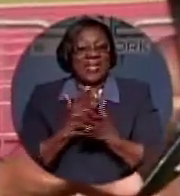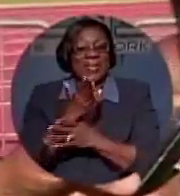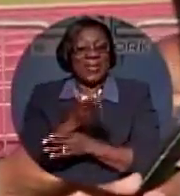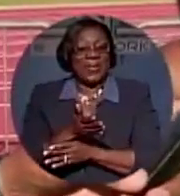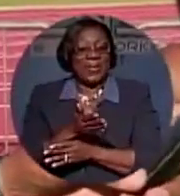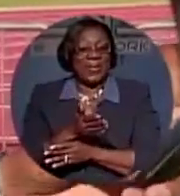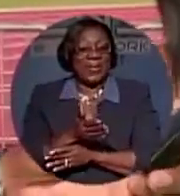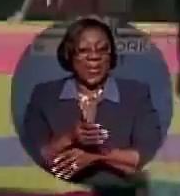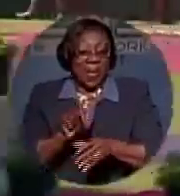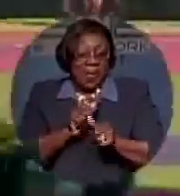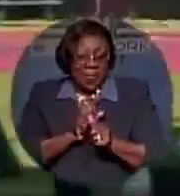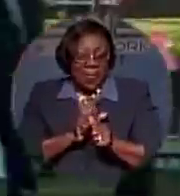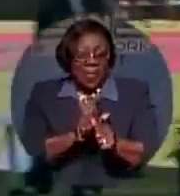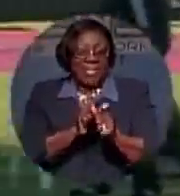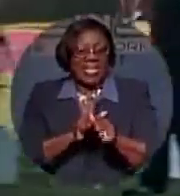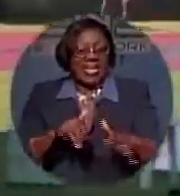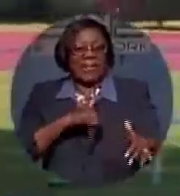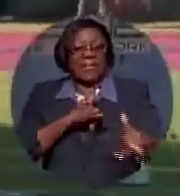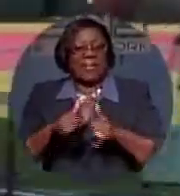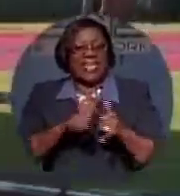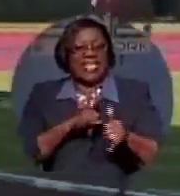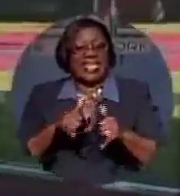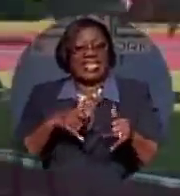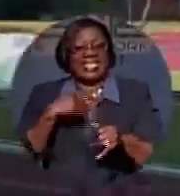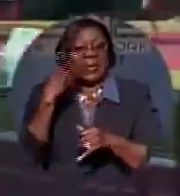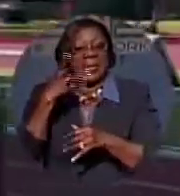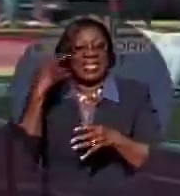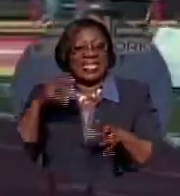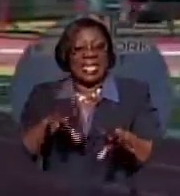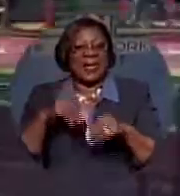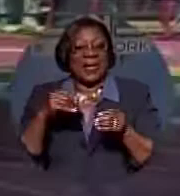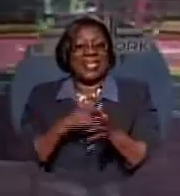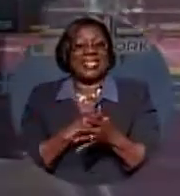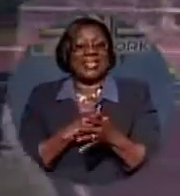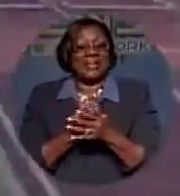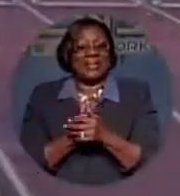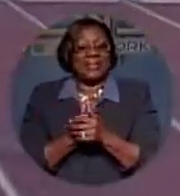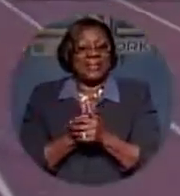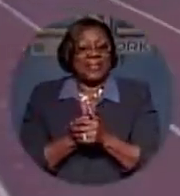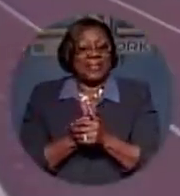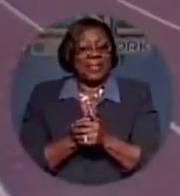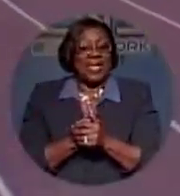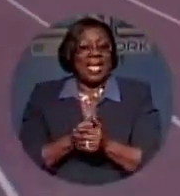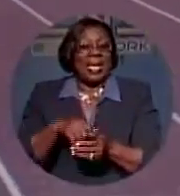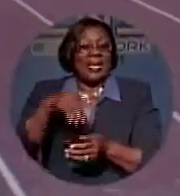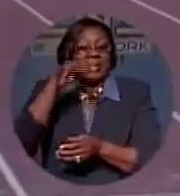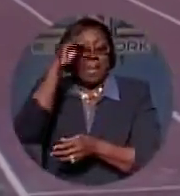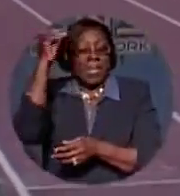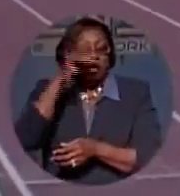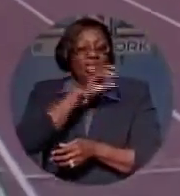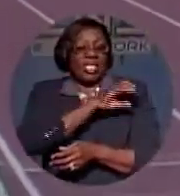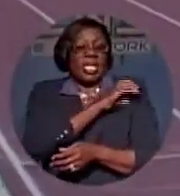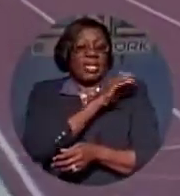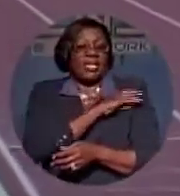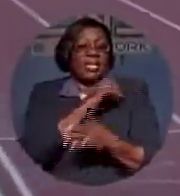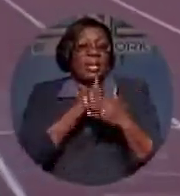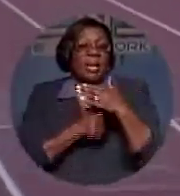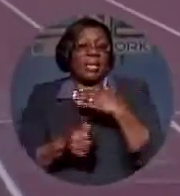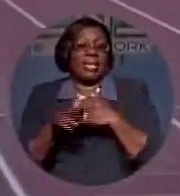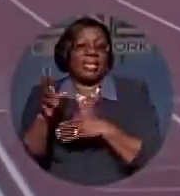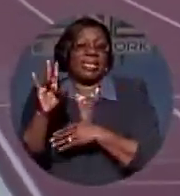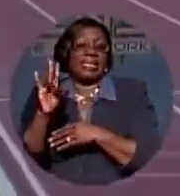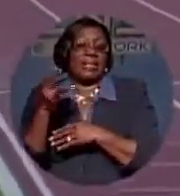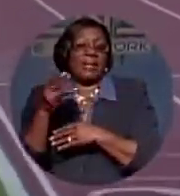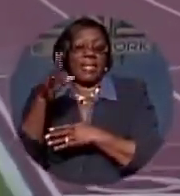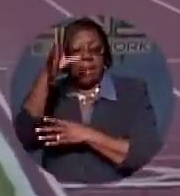You really was pushing and fighting for this goal? Yes, I was, and I got it. Dimitri Charlton, under 17 boys